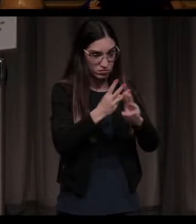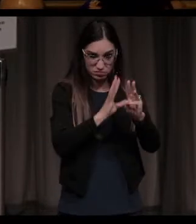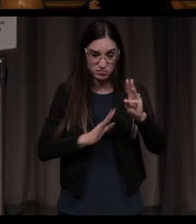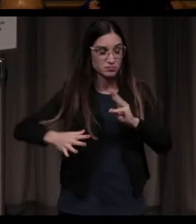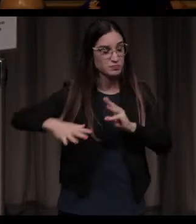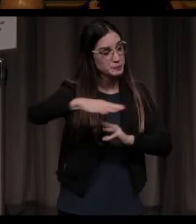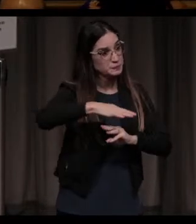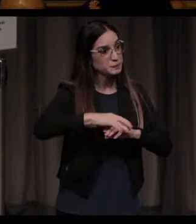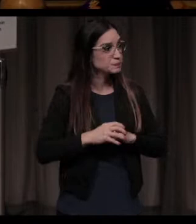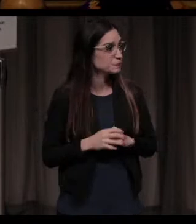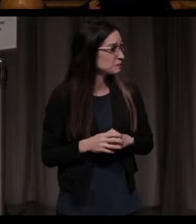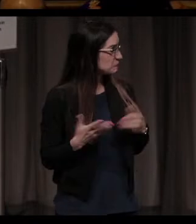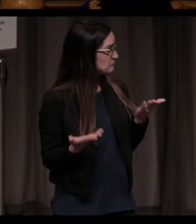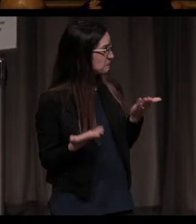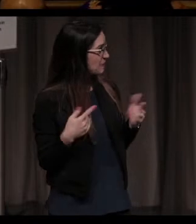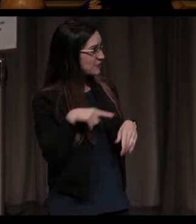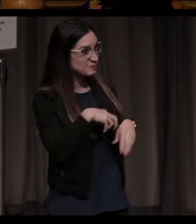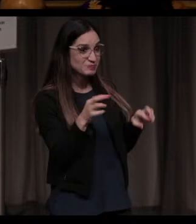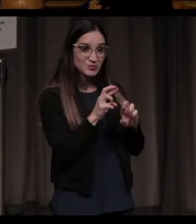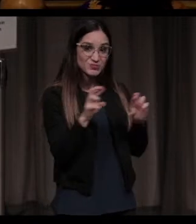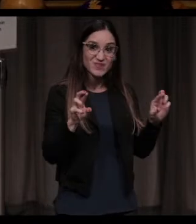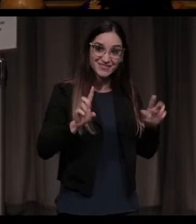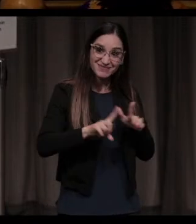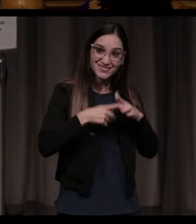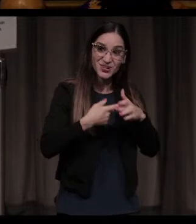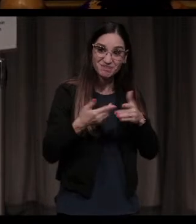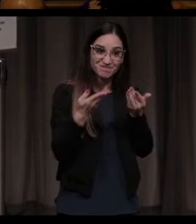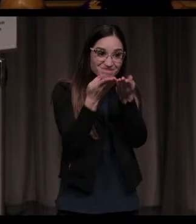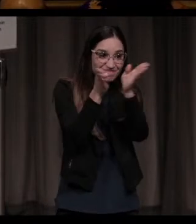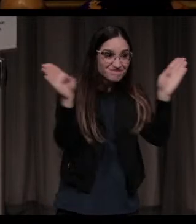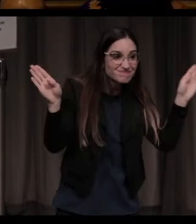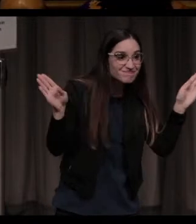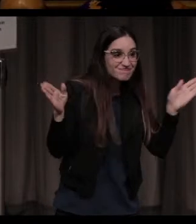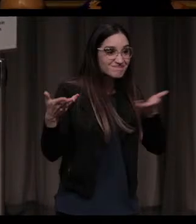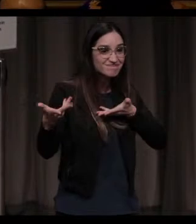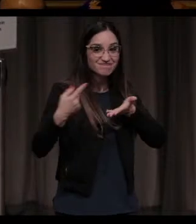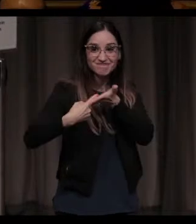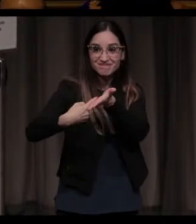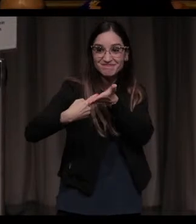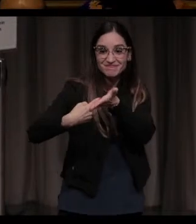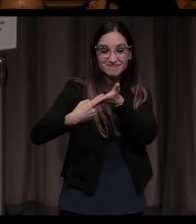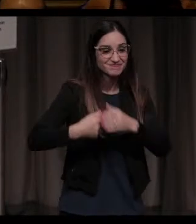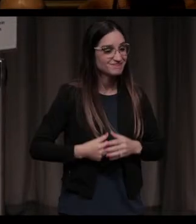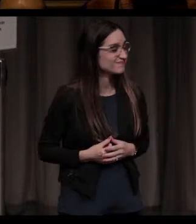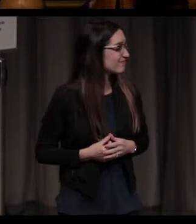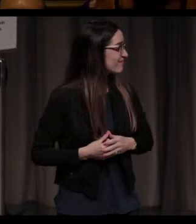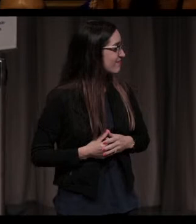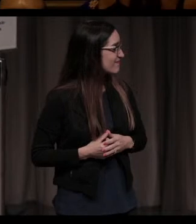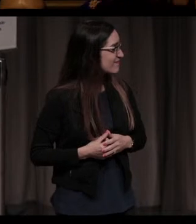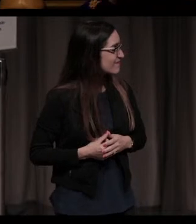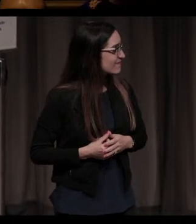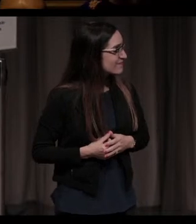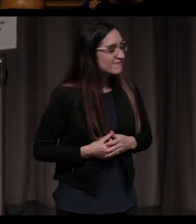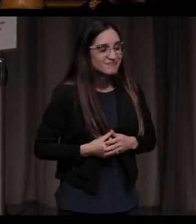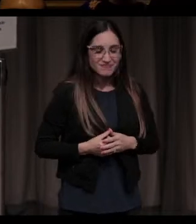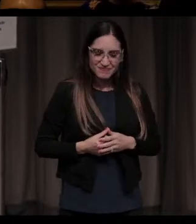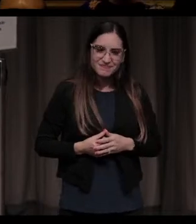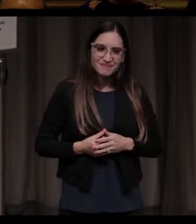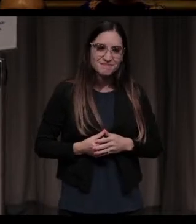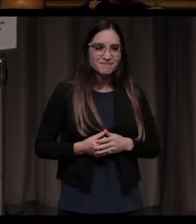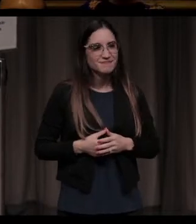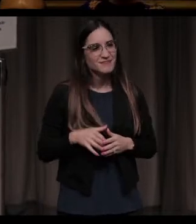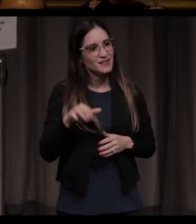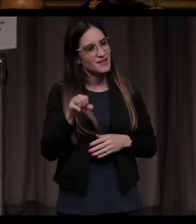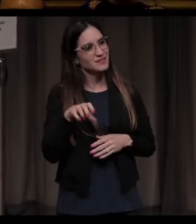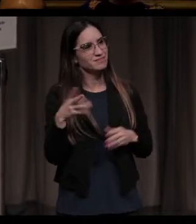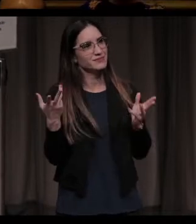know, Dante, maybe you can open up this conversation. Yeah, I think I'll open up by discussing even the name